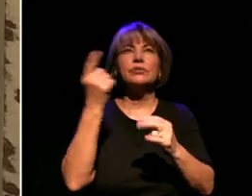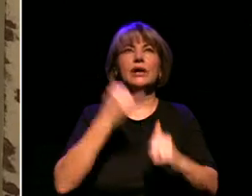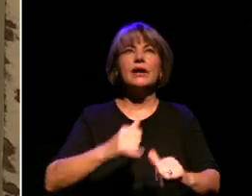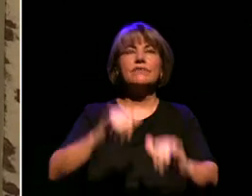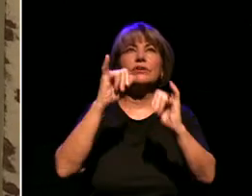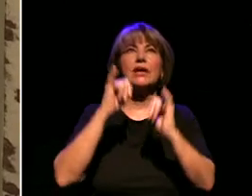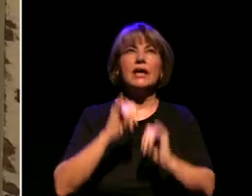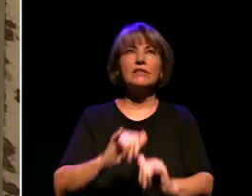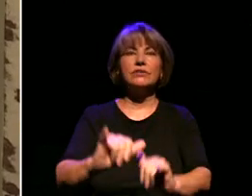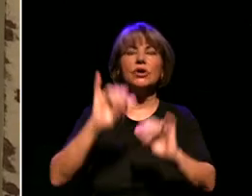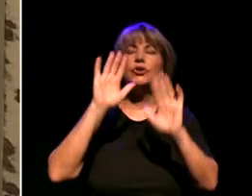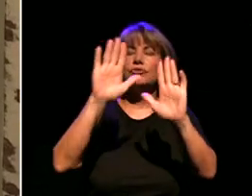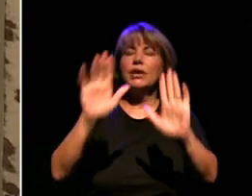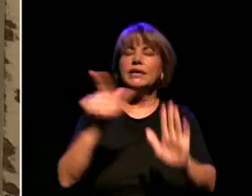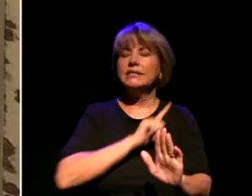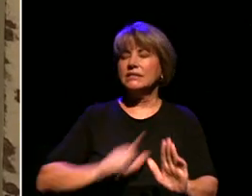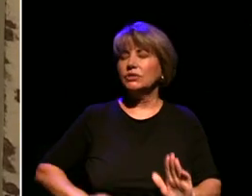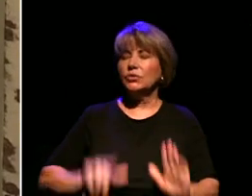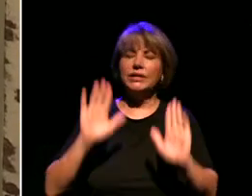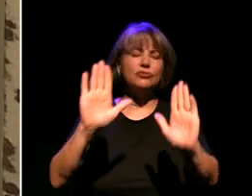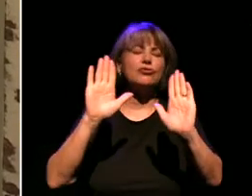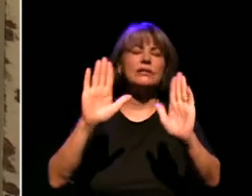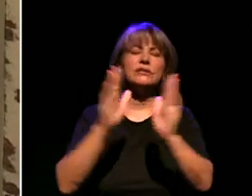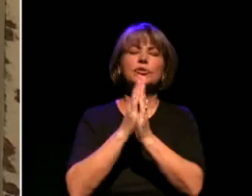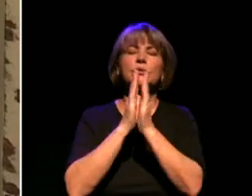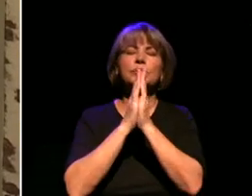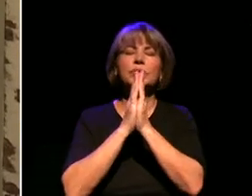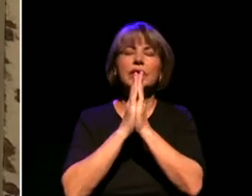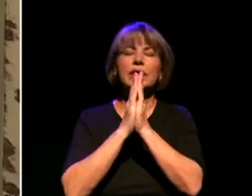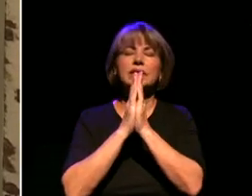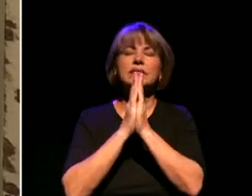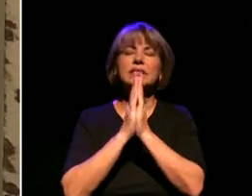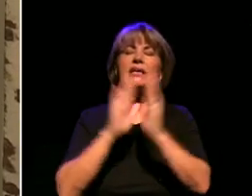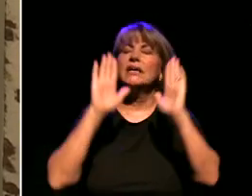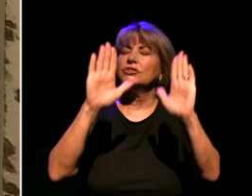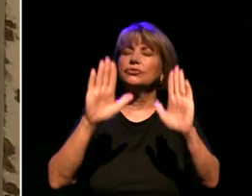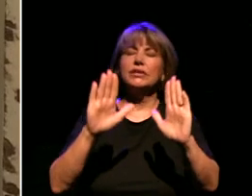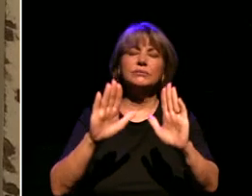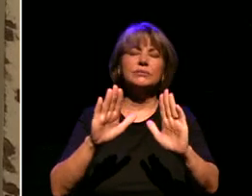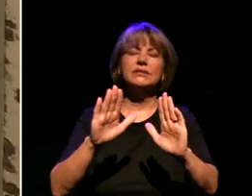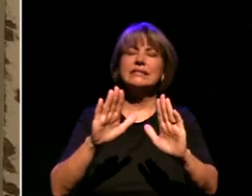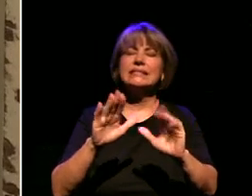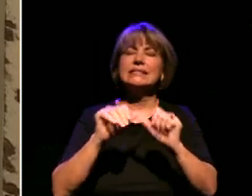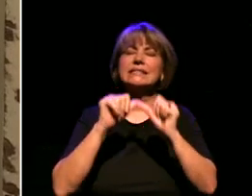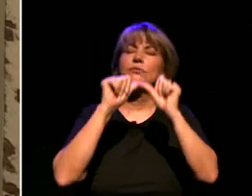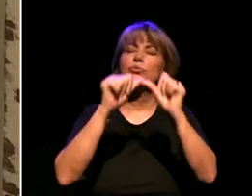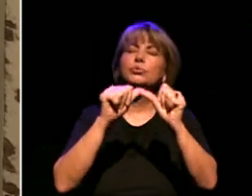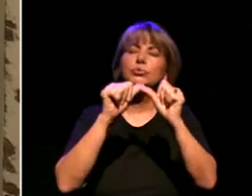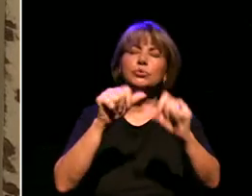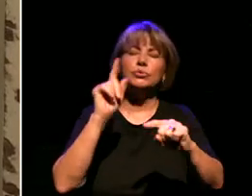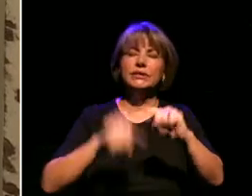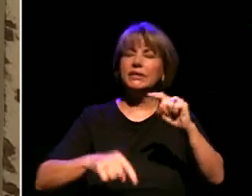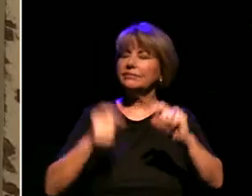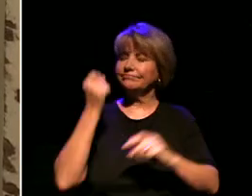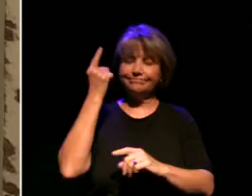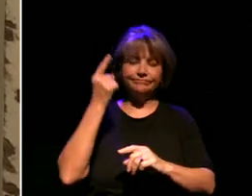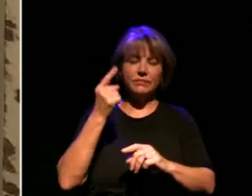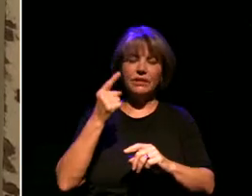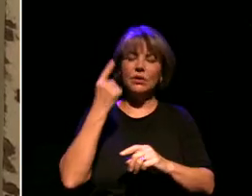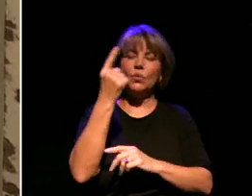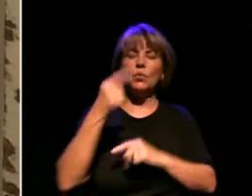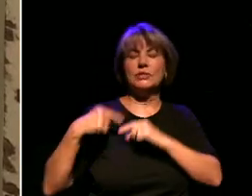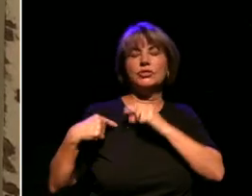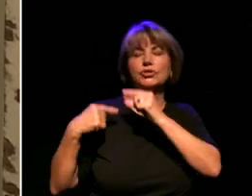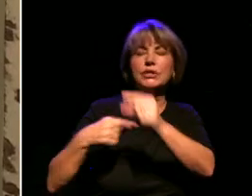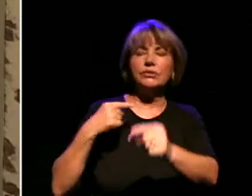Great is the Lord and greatly to be praised. And his greatness is unsearchable. One generation shall commend your works to another